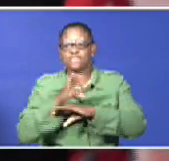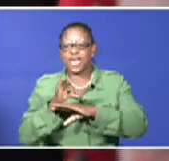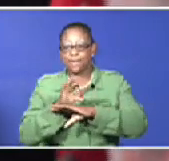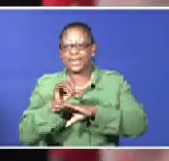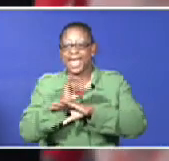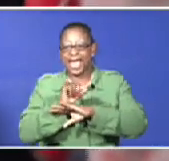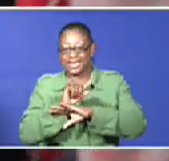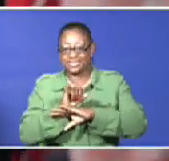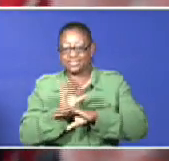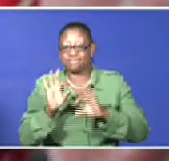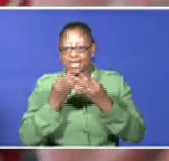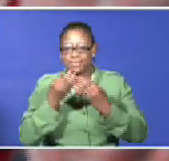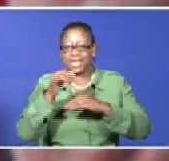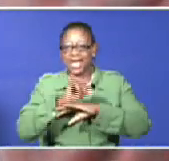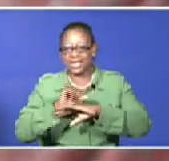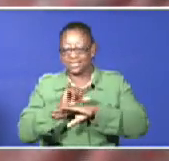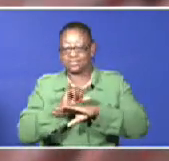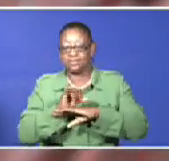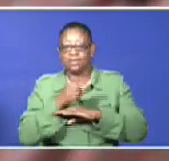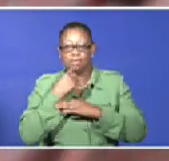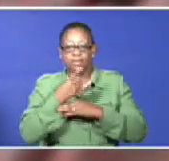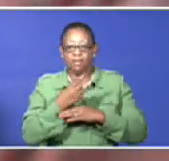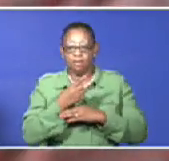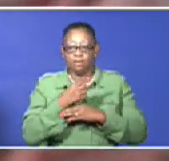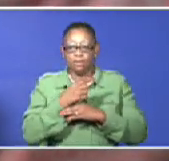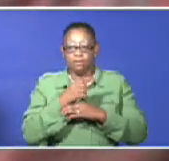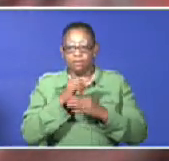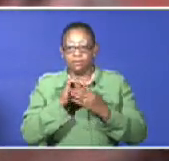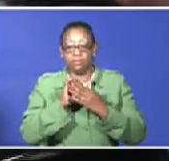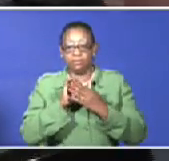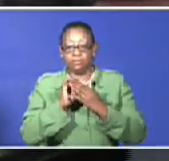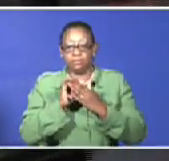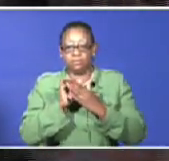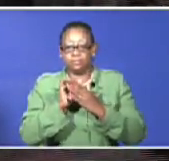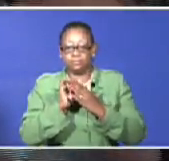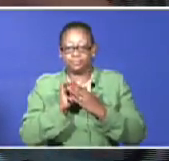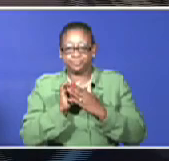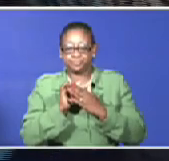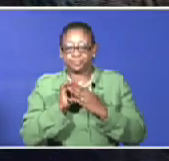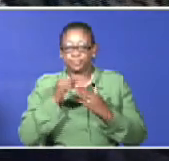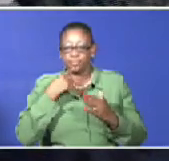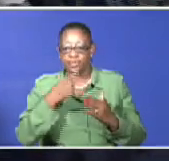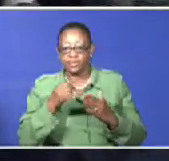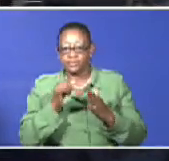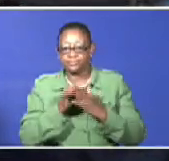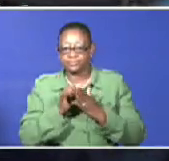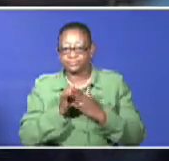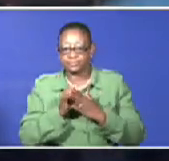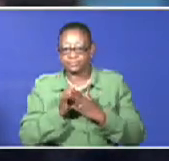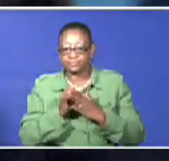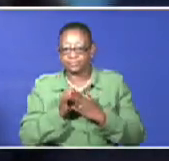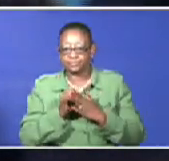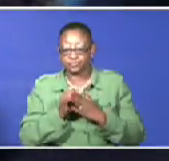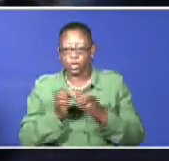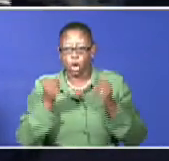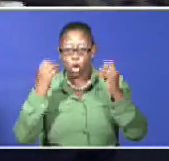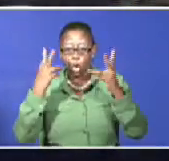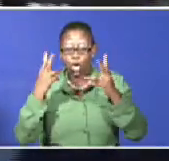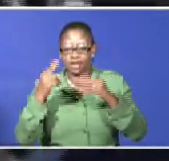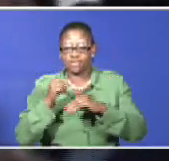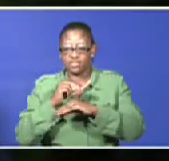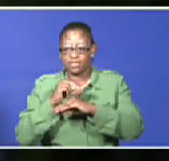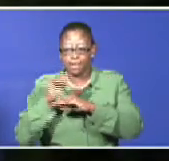High Commissioner to Canada, the Honorable Alvin Smith, also attended the festive event. He says his launch bodes well for Bahamians living in